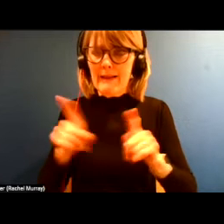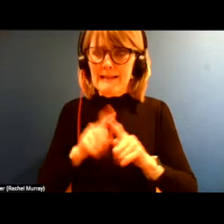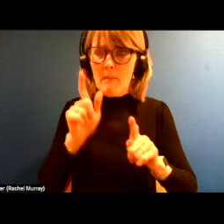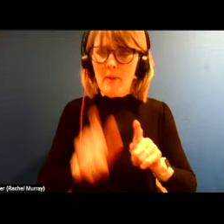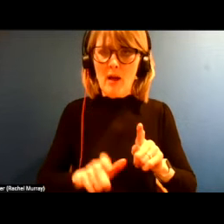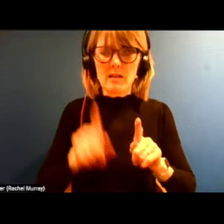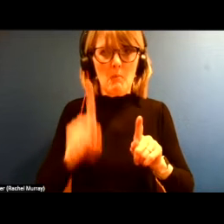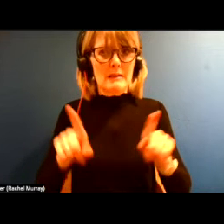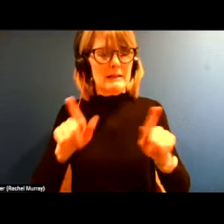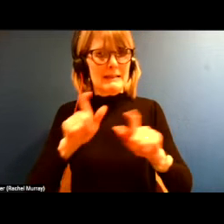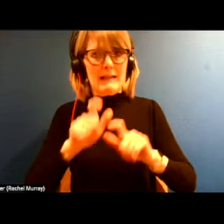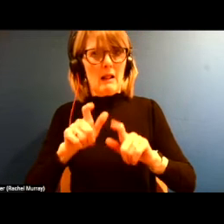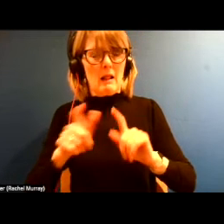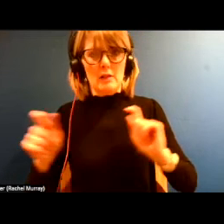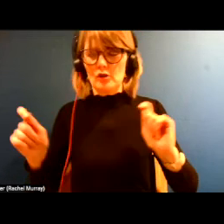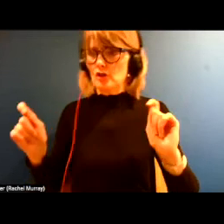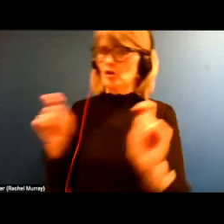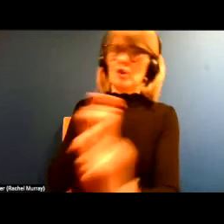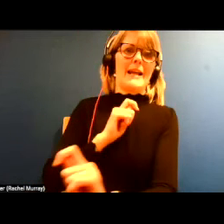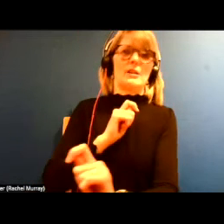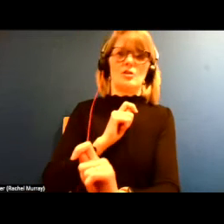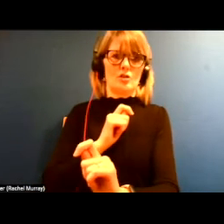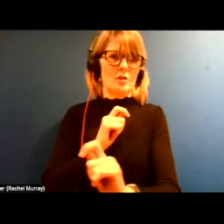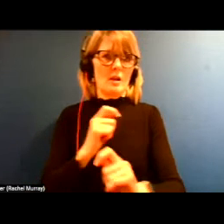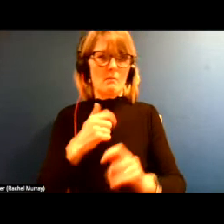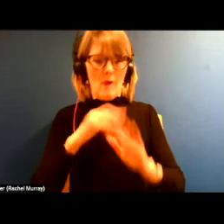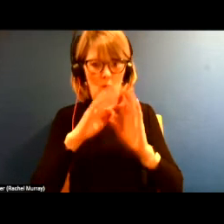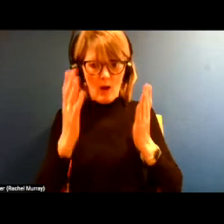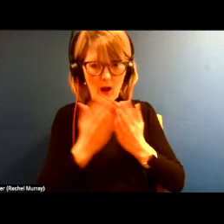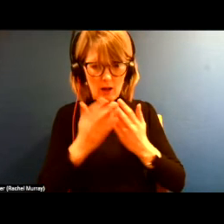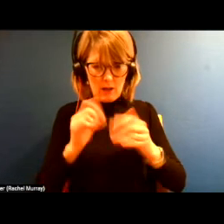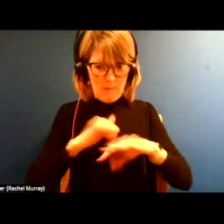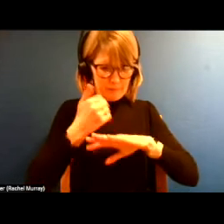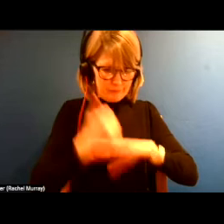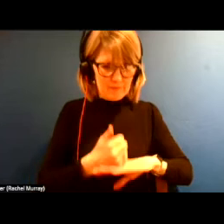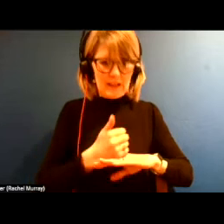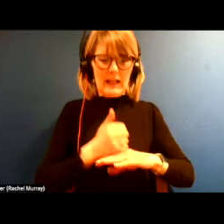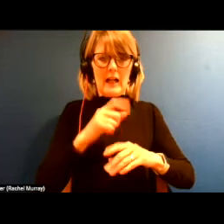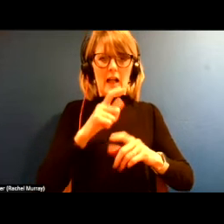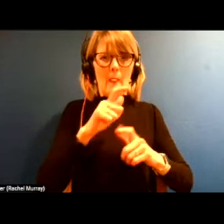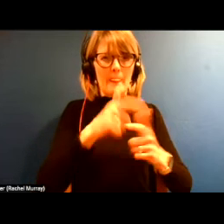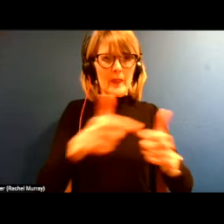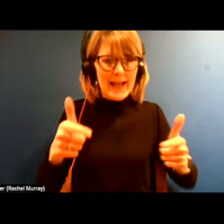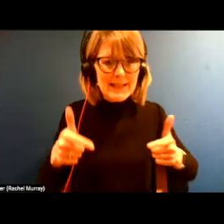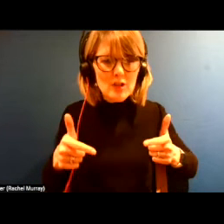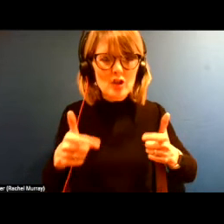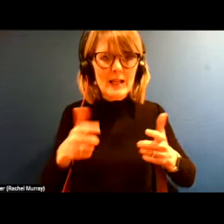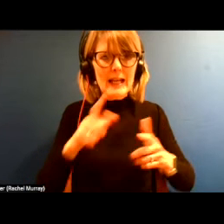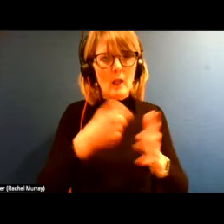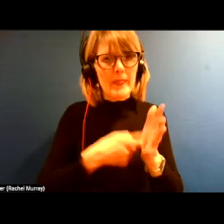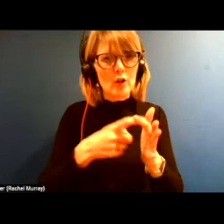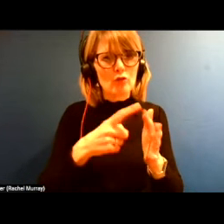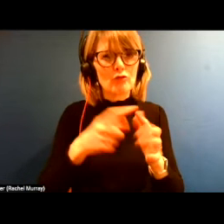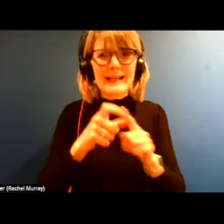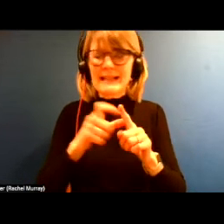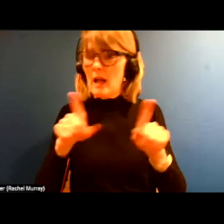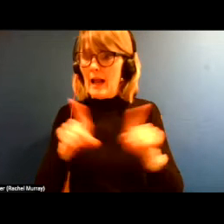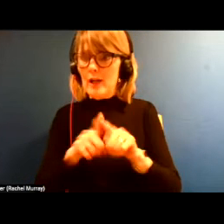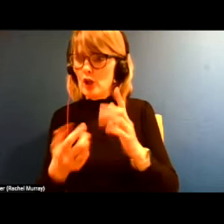formed in the Christian faith, steeped in the creeds, the liturgies of the Anglican Church, and the new liturgies of the charismatic